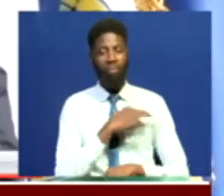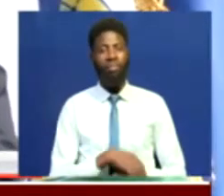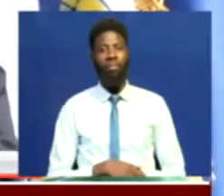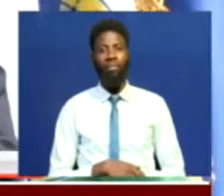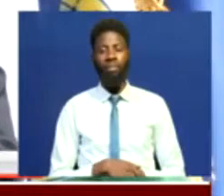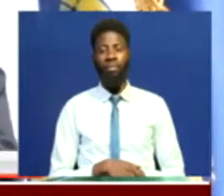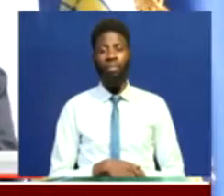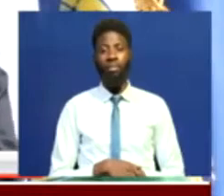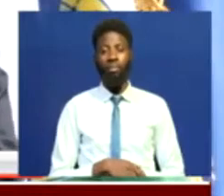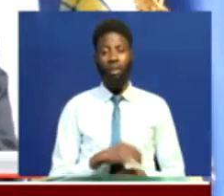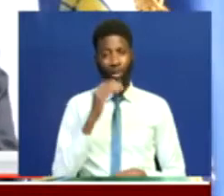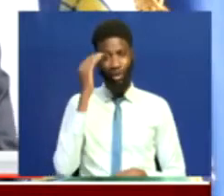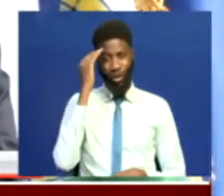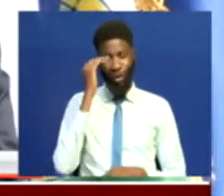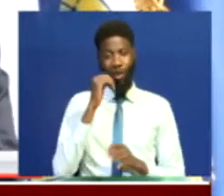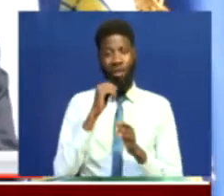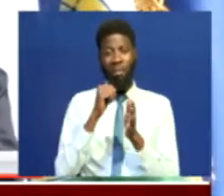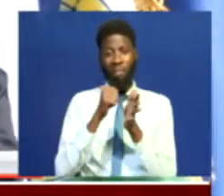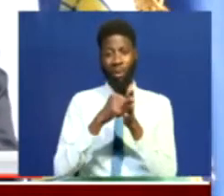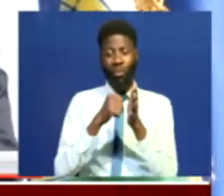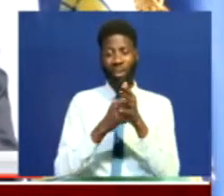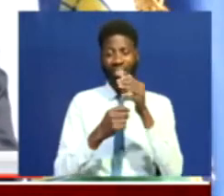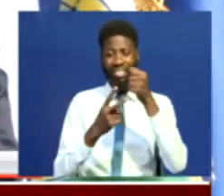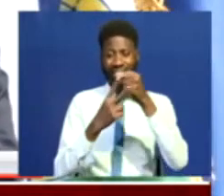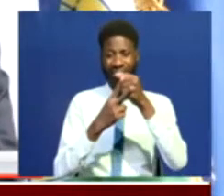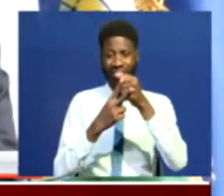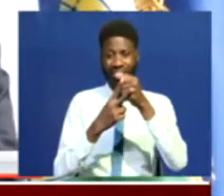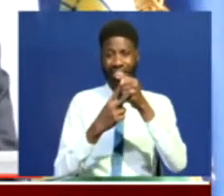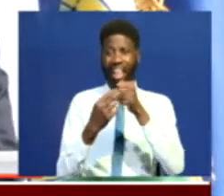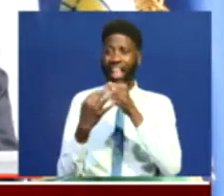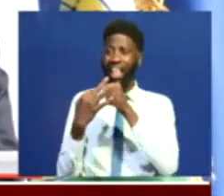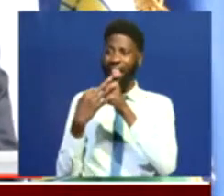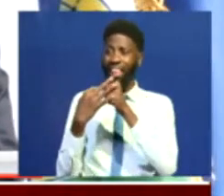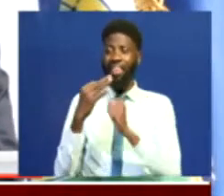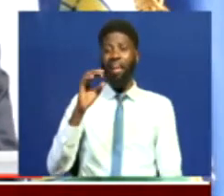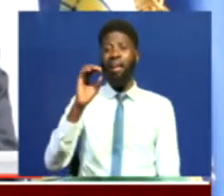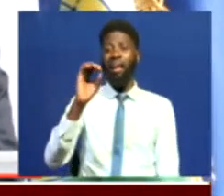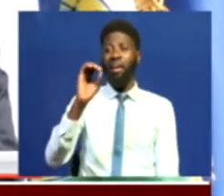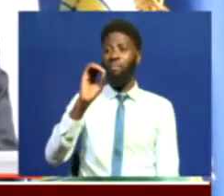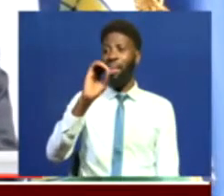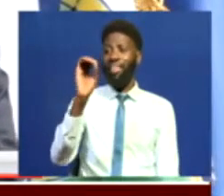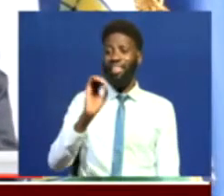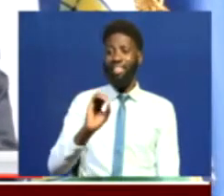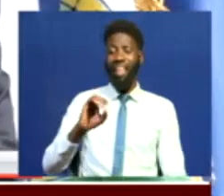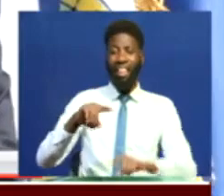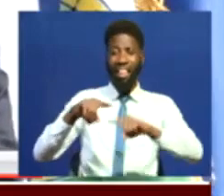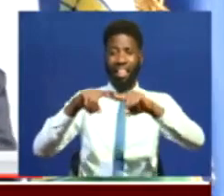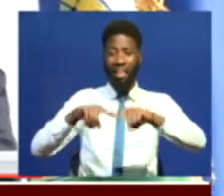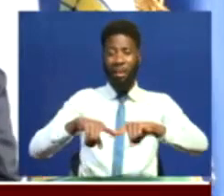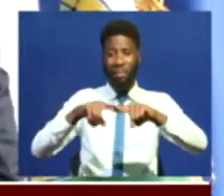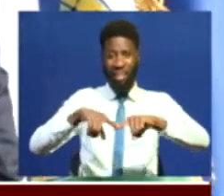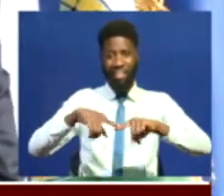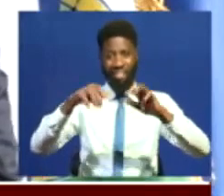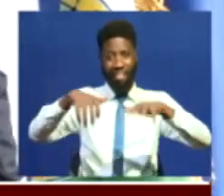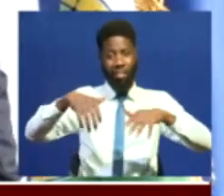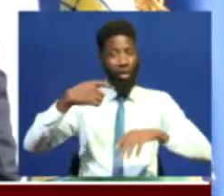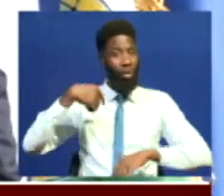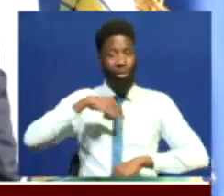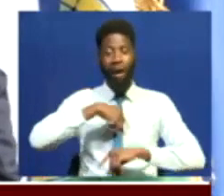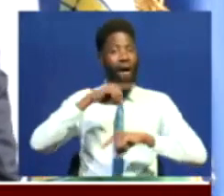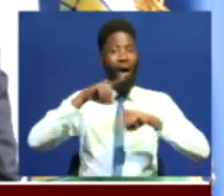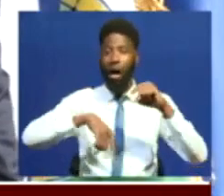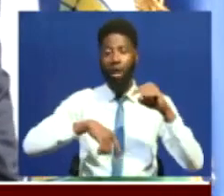78% agriculture reliant, we cannot have agriculture in Makueni when we don't have water. We figure out